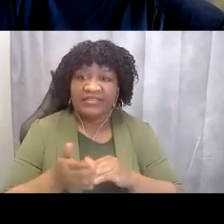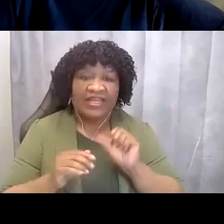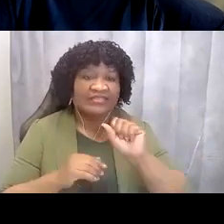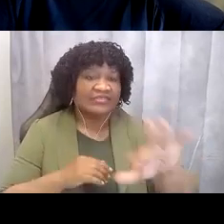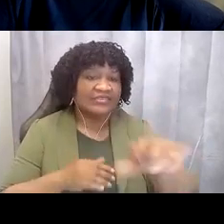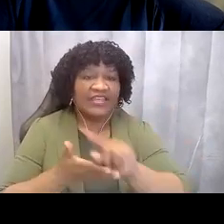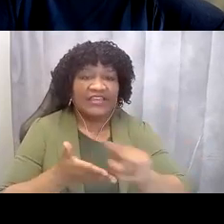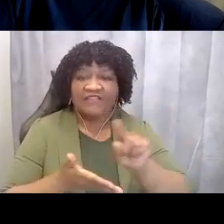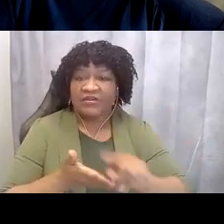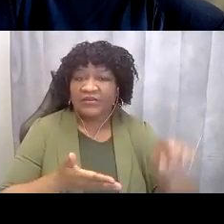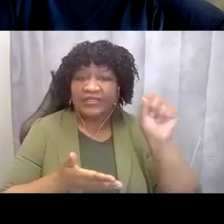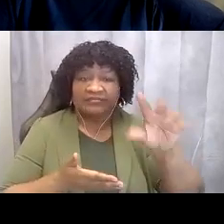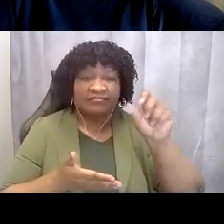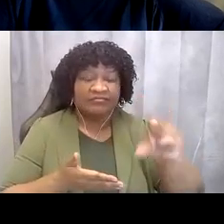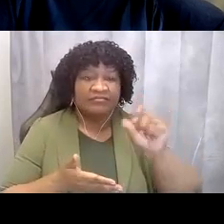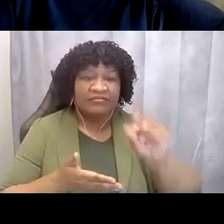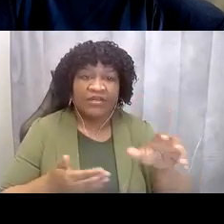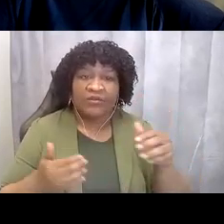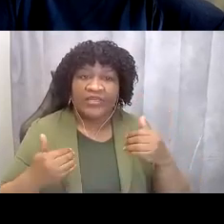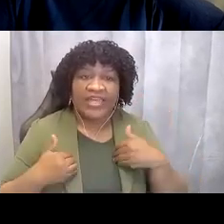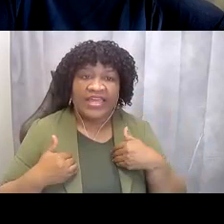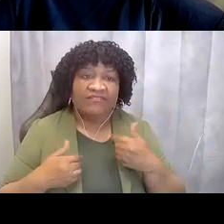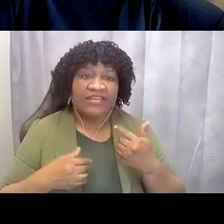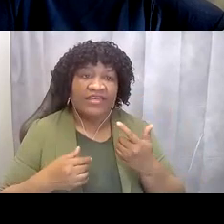week. We have a call in Spanish